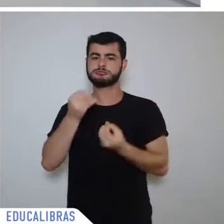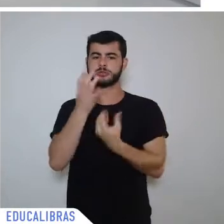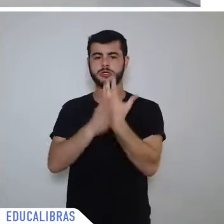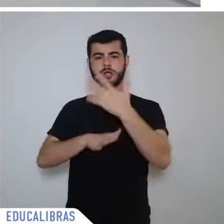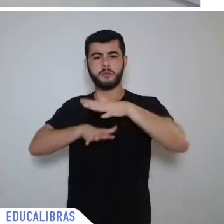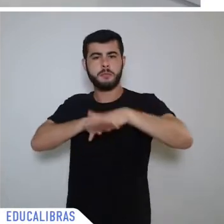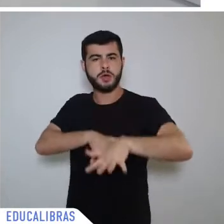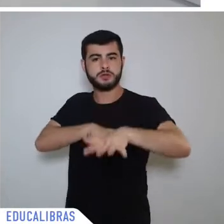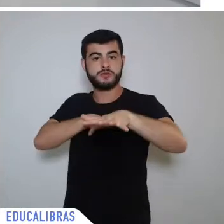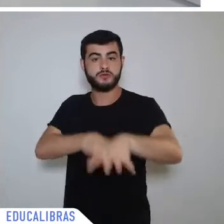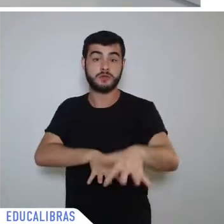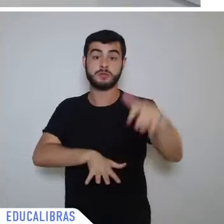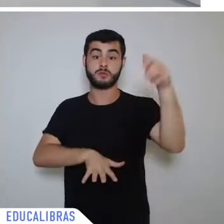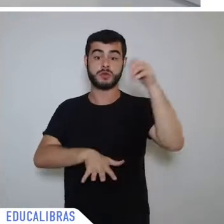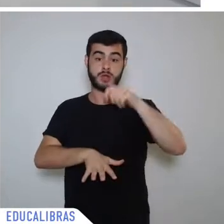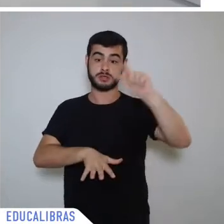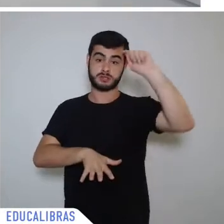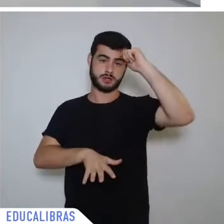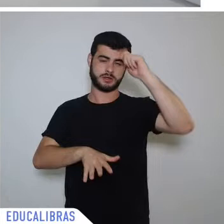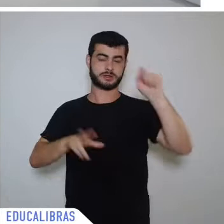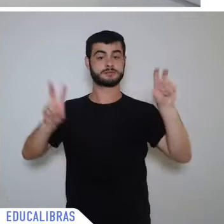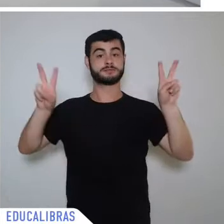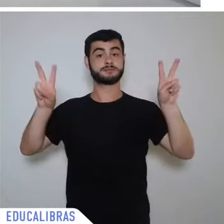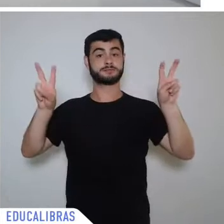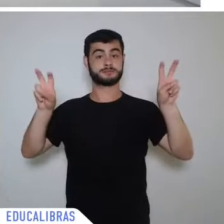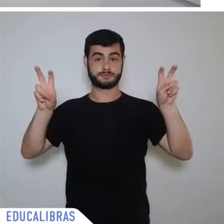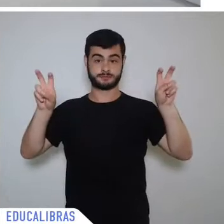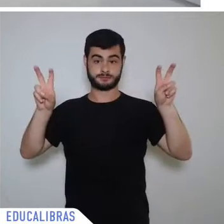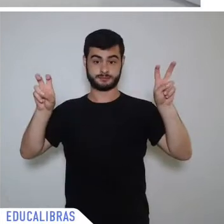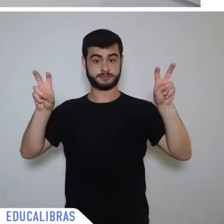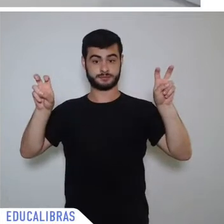the March of Black Women has been